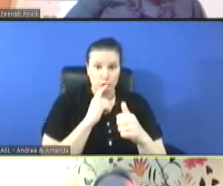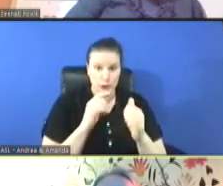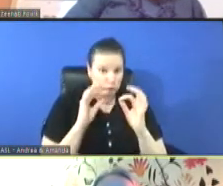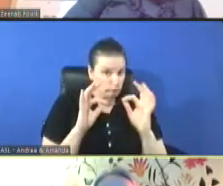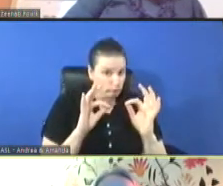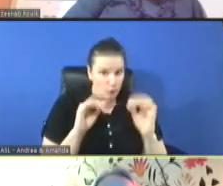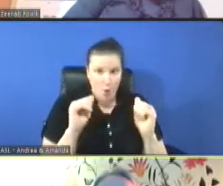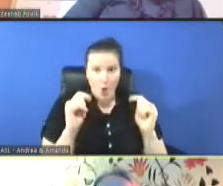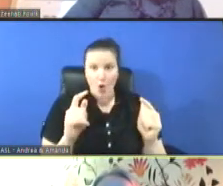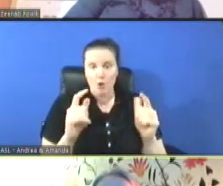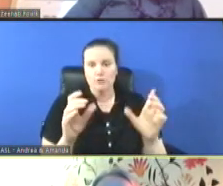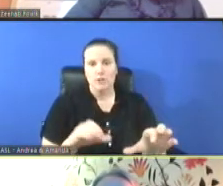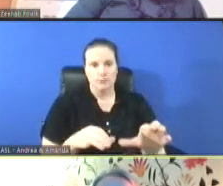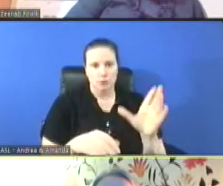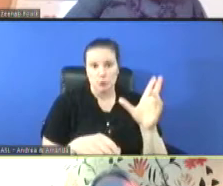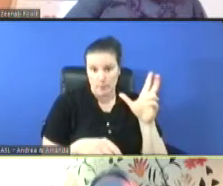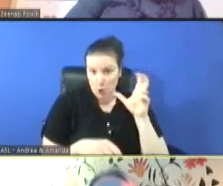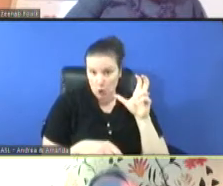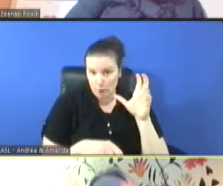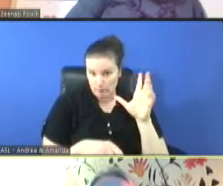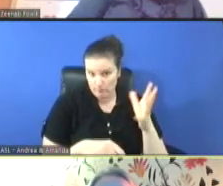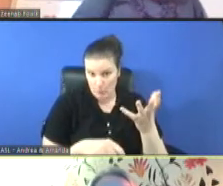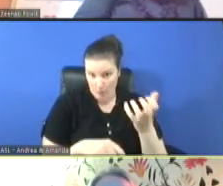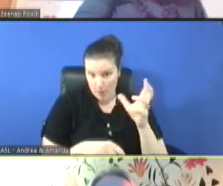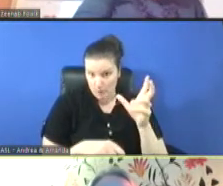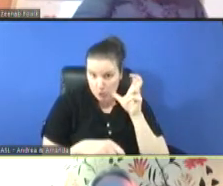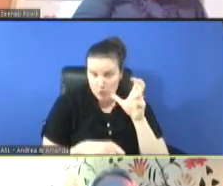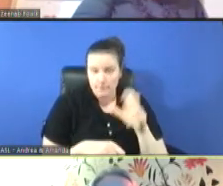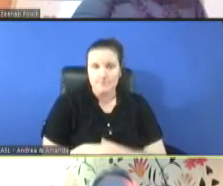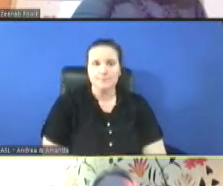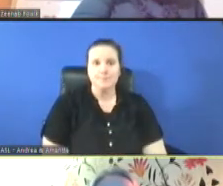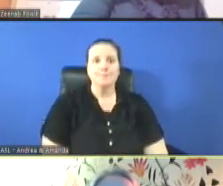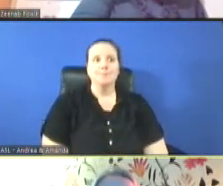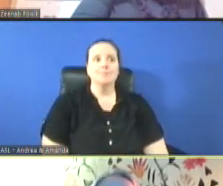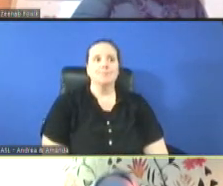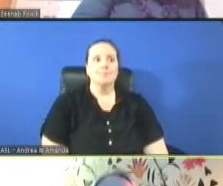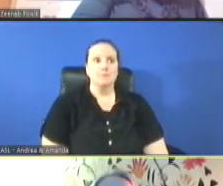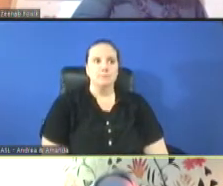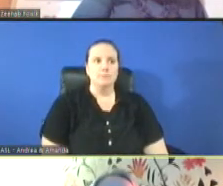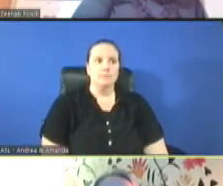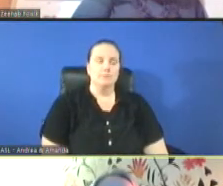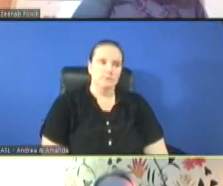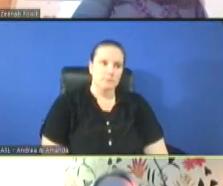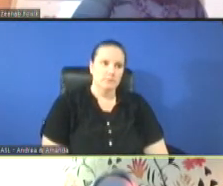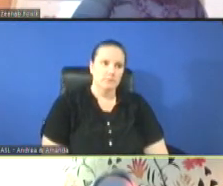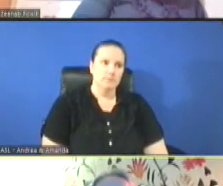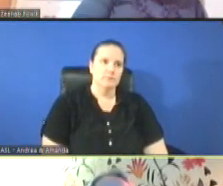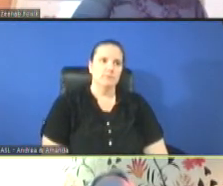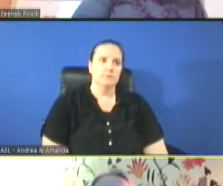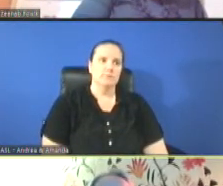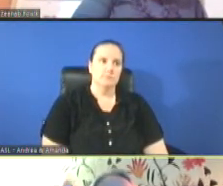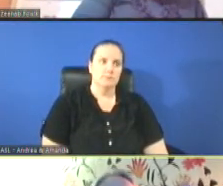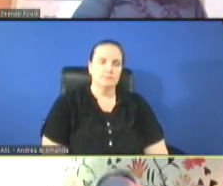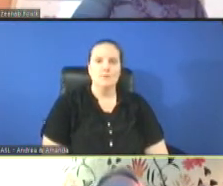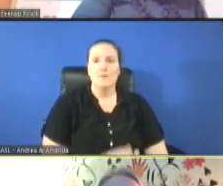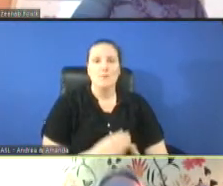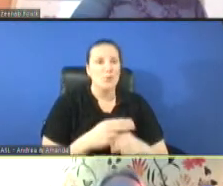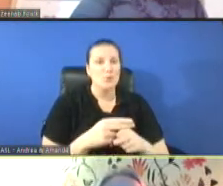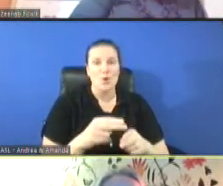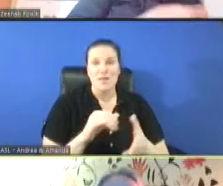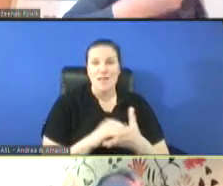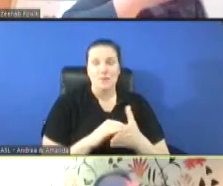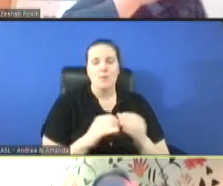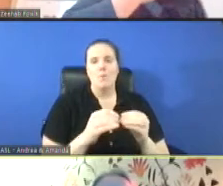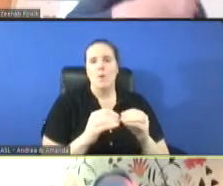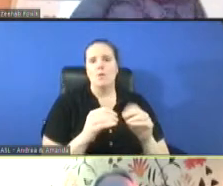chance to be heard that would like to be heard. And then, again, keeping in mind, you know, the shorter that is, the more we're going to get to hear